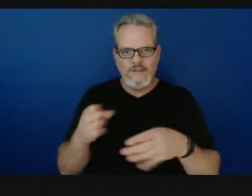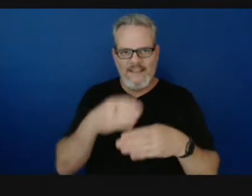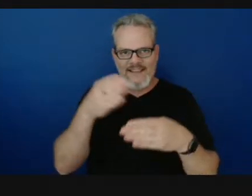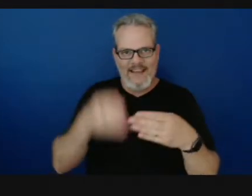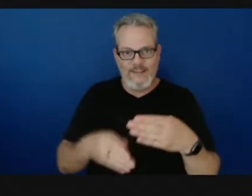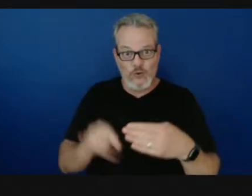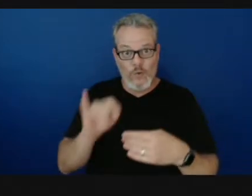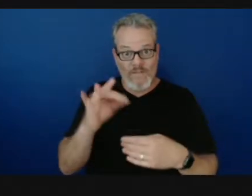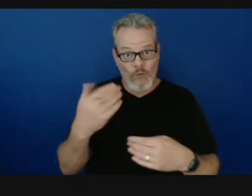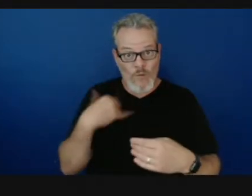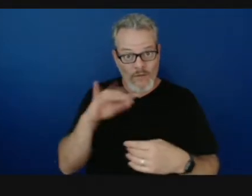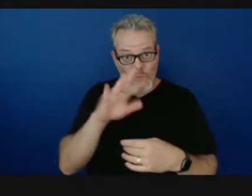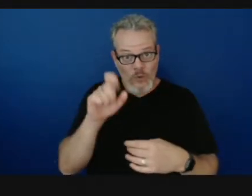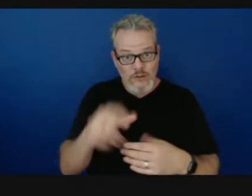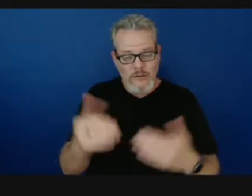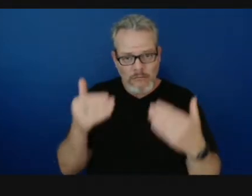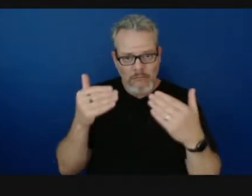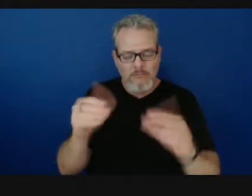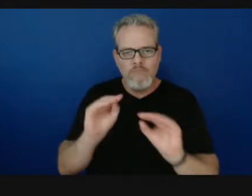in the chat.